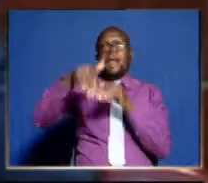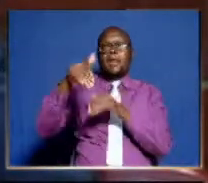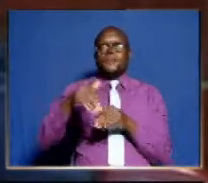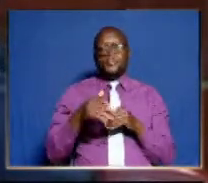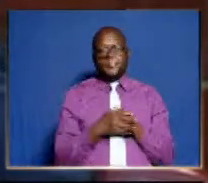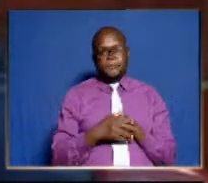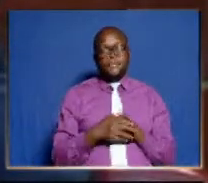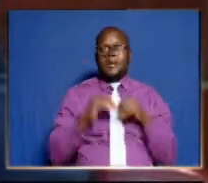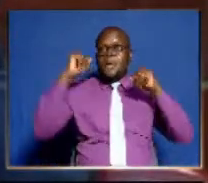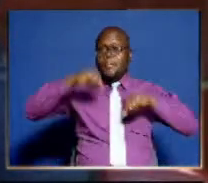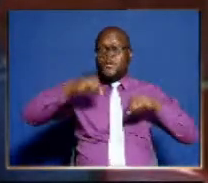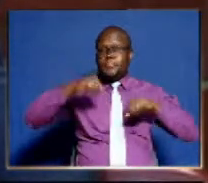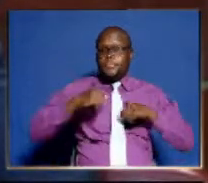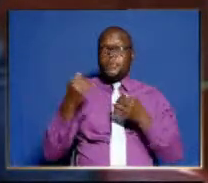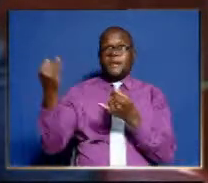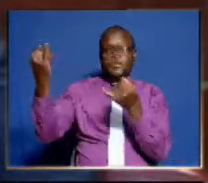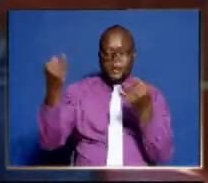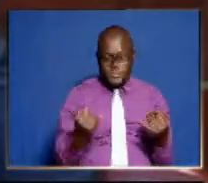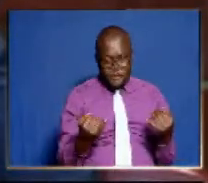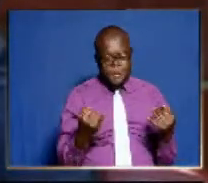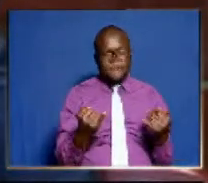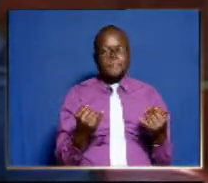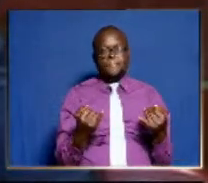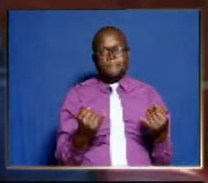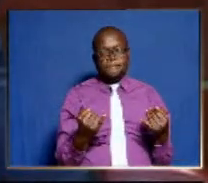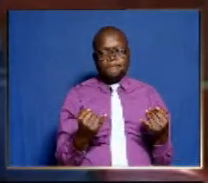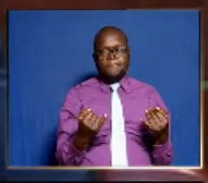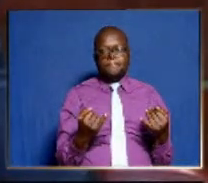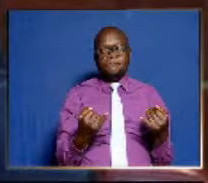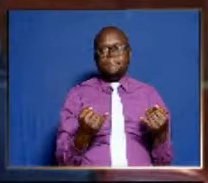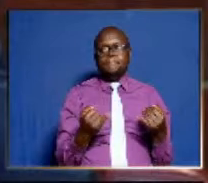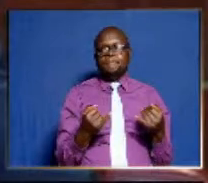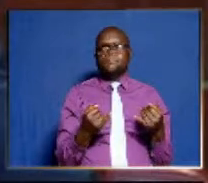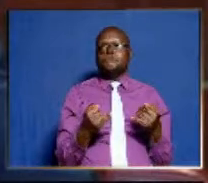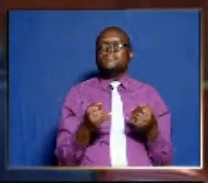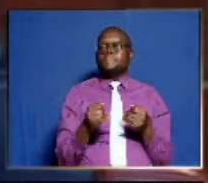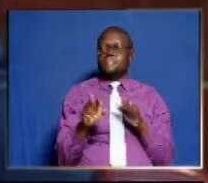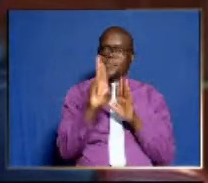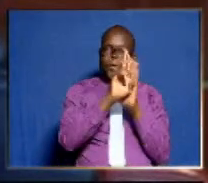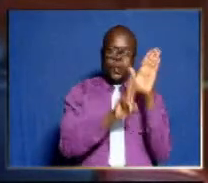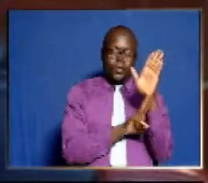and the possibility of introduction of strict COVID